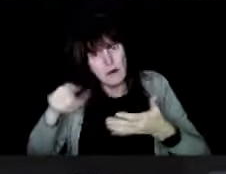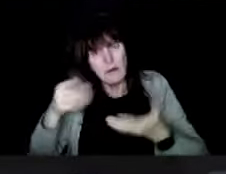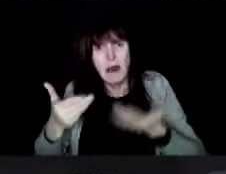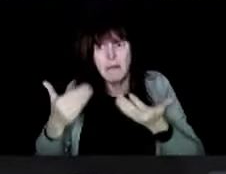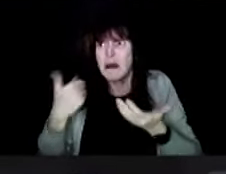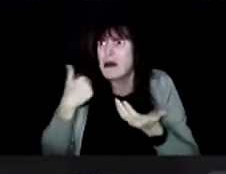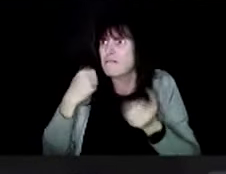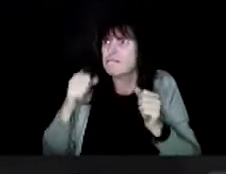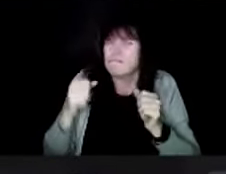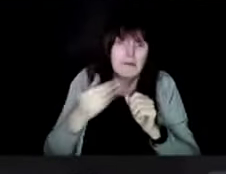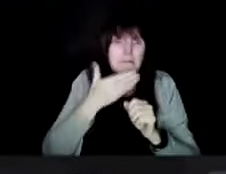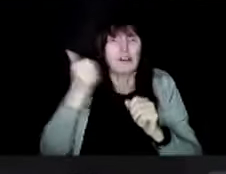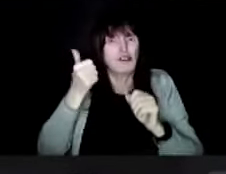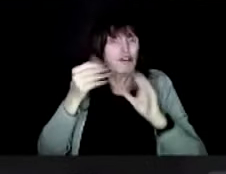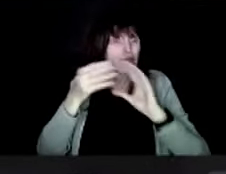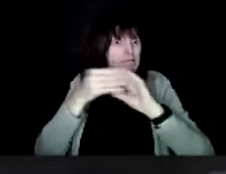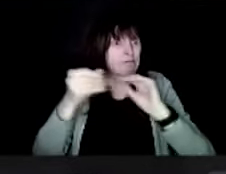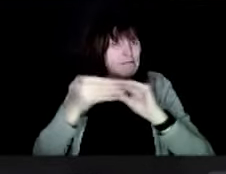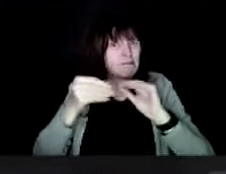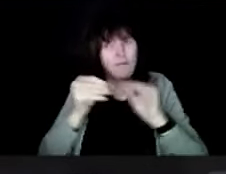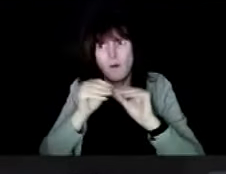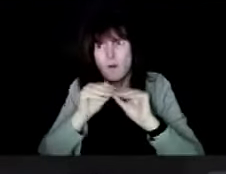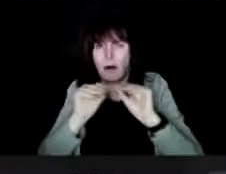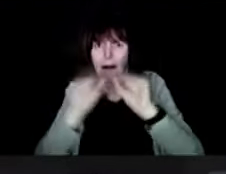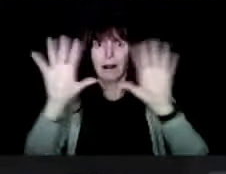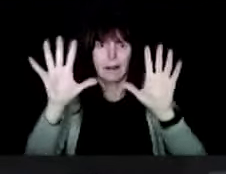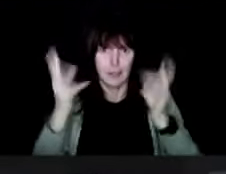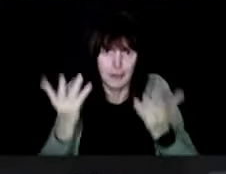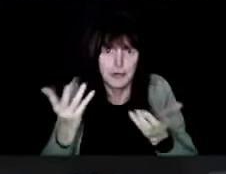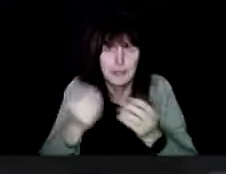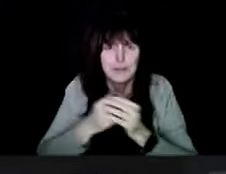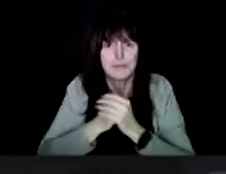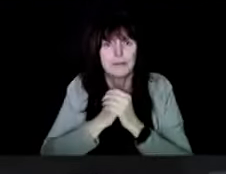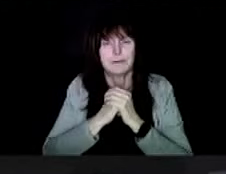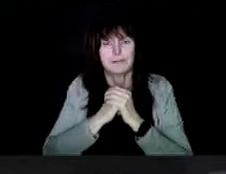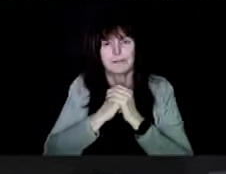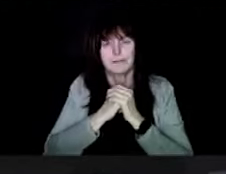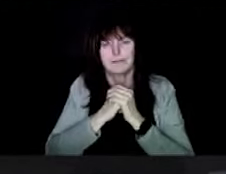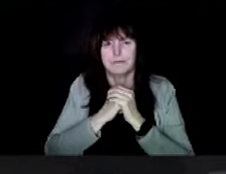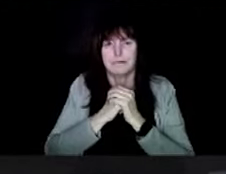intensive care unit and hospitalization data. Follow up?